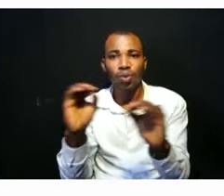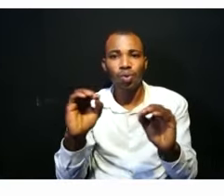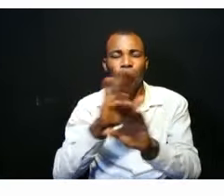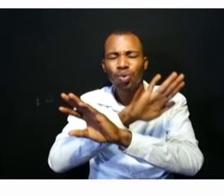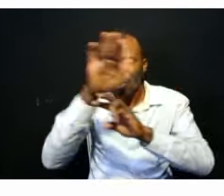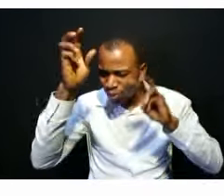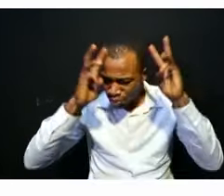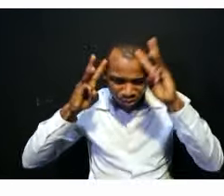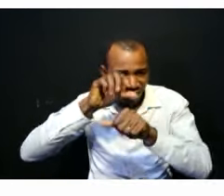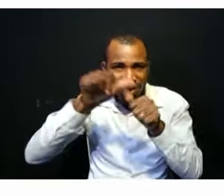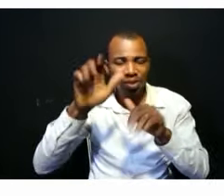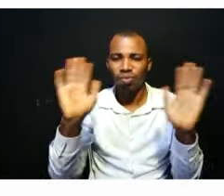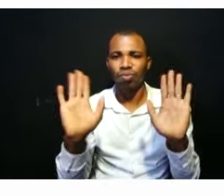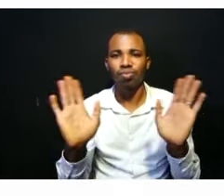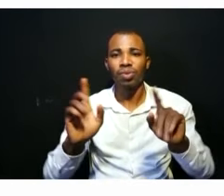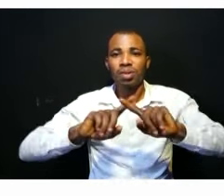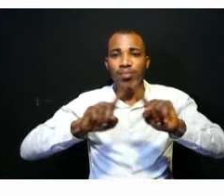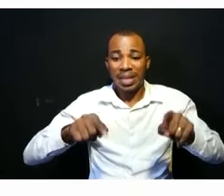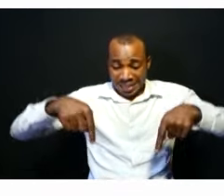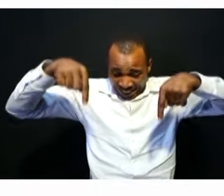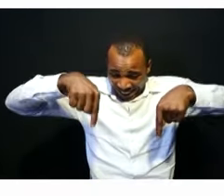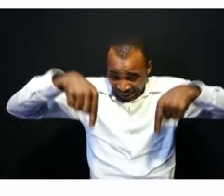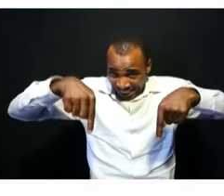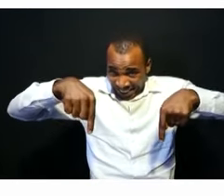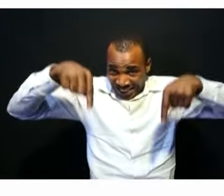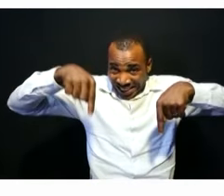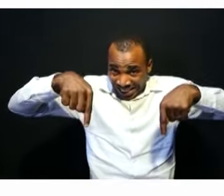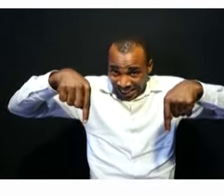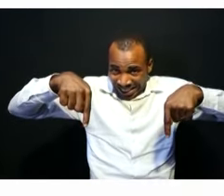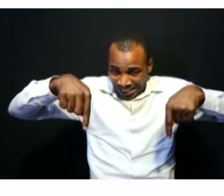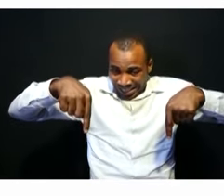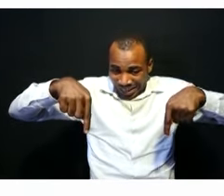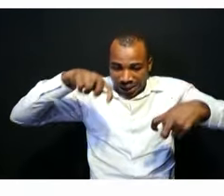And then live in the day-tight compartment.